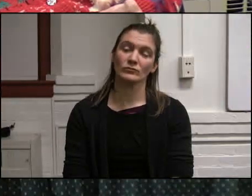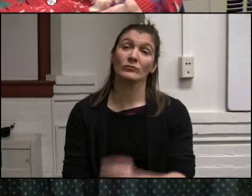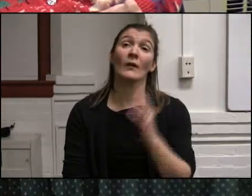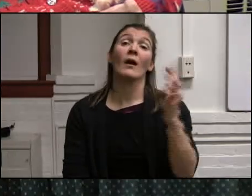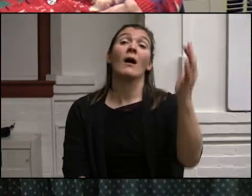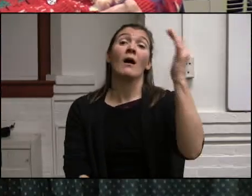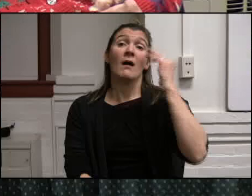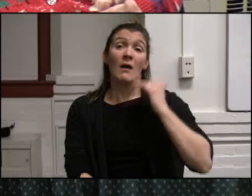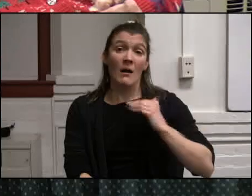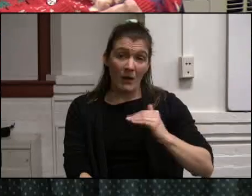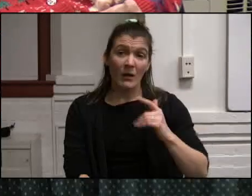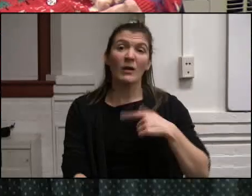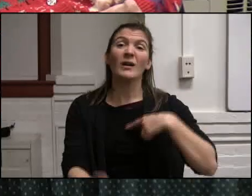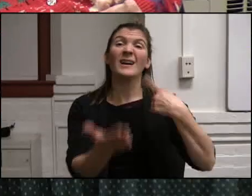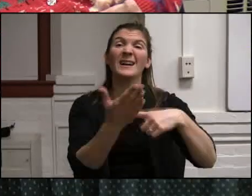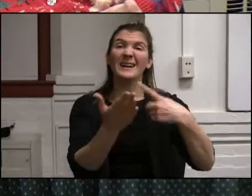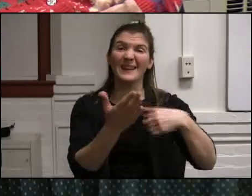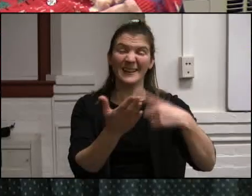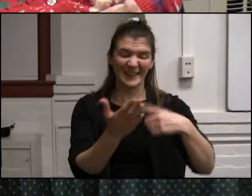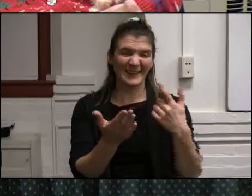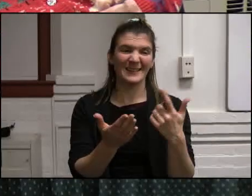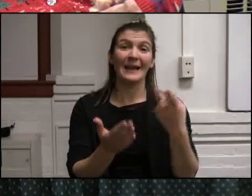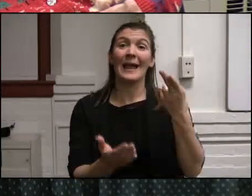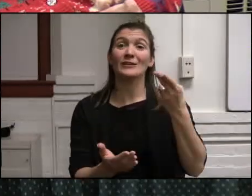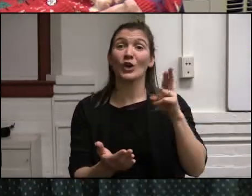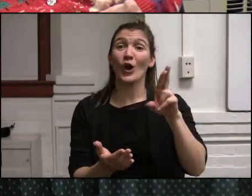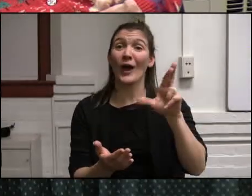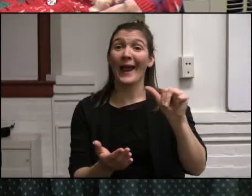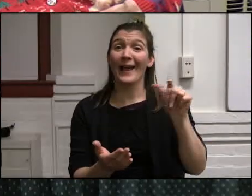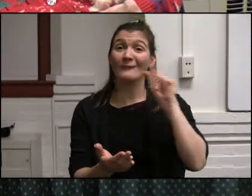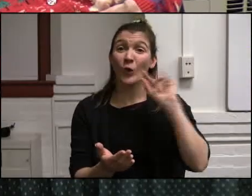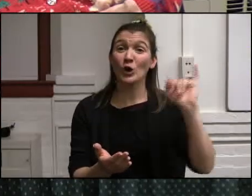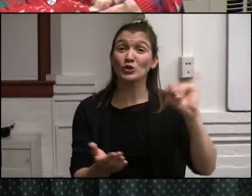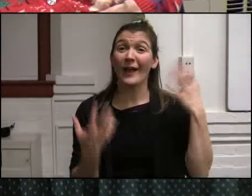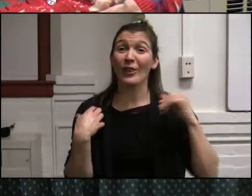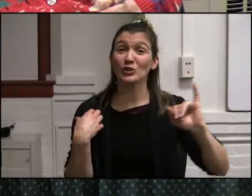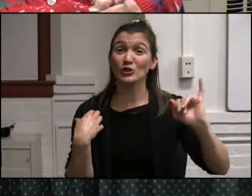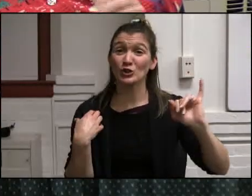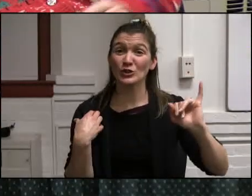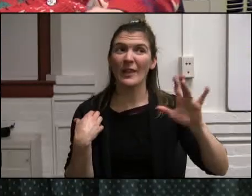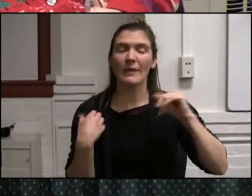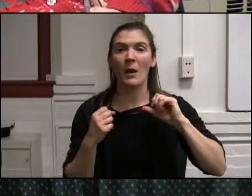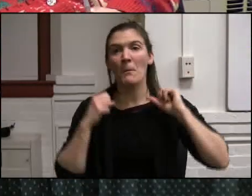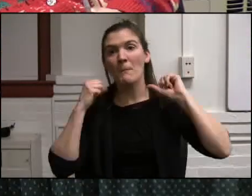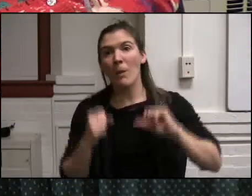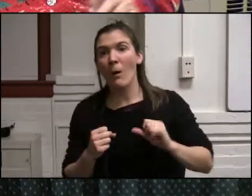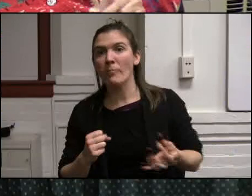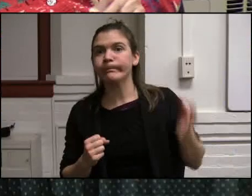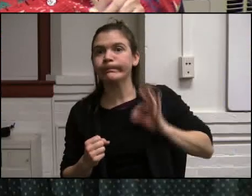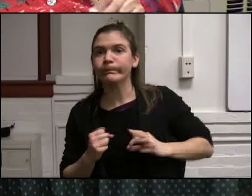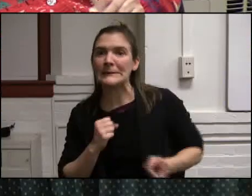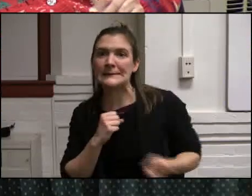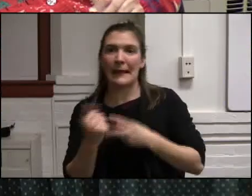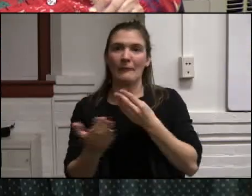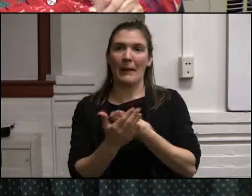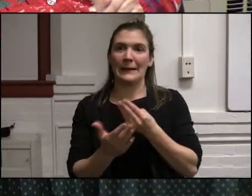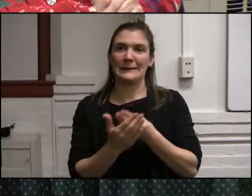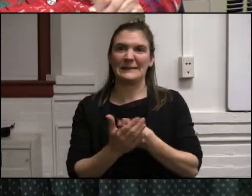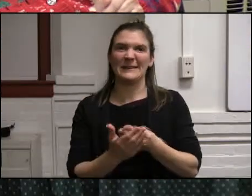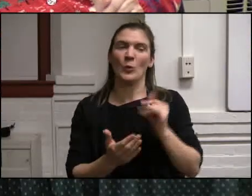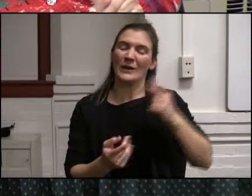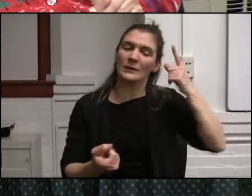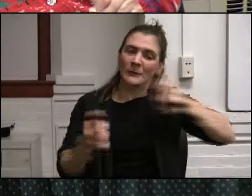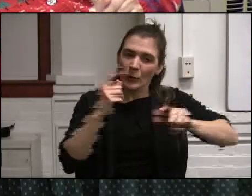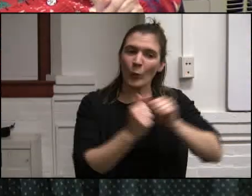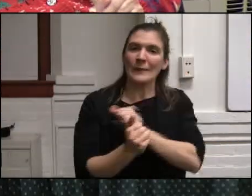When we were discussing the savings that the HRA has provided within the town's health insurance program, the health reimbursement